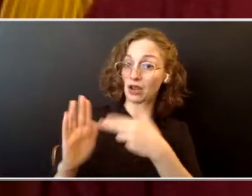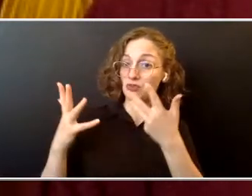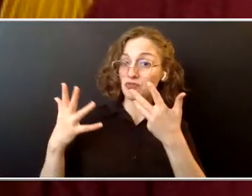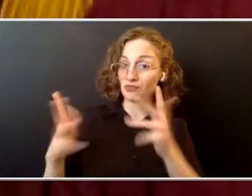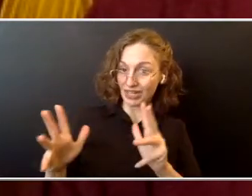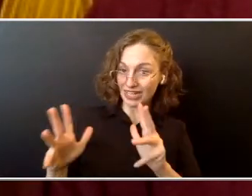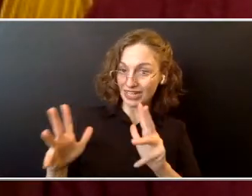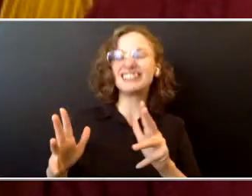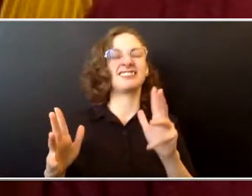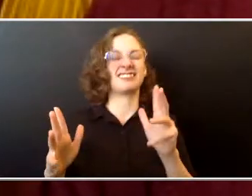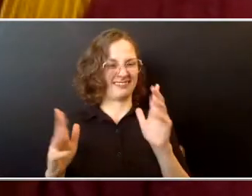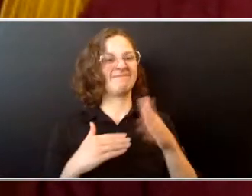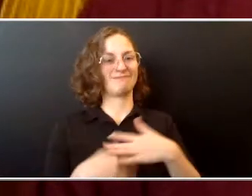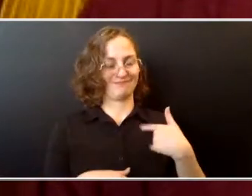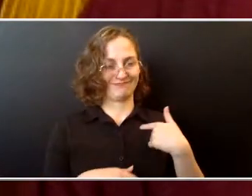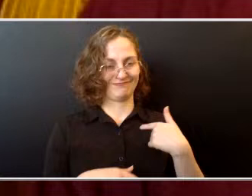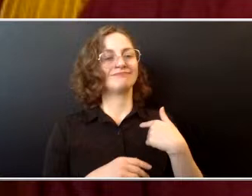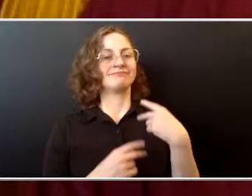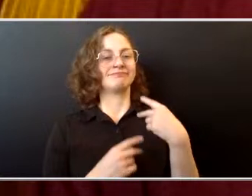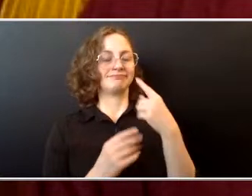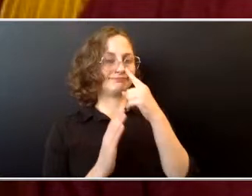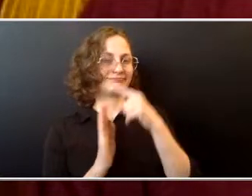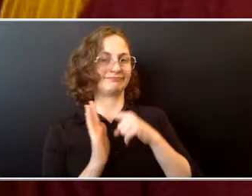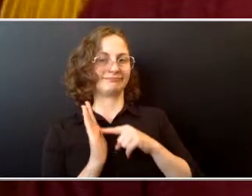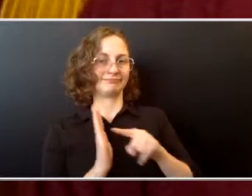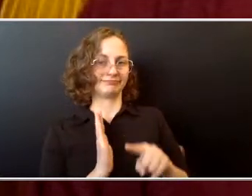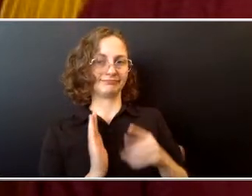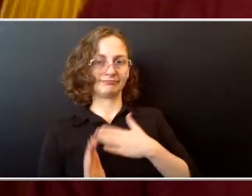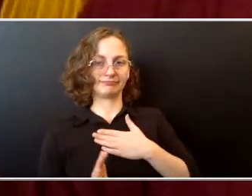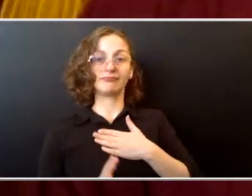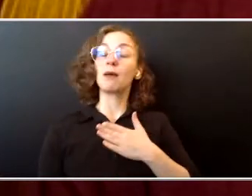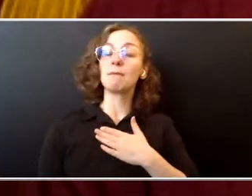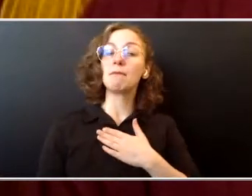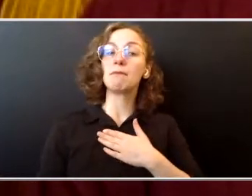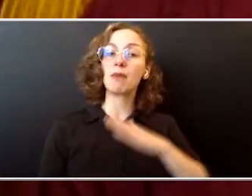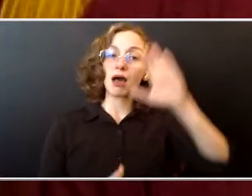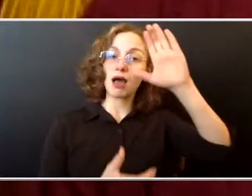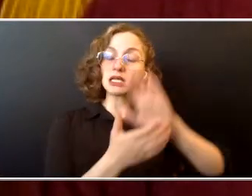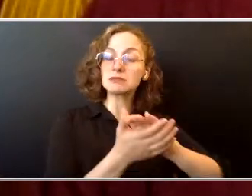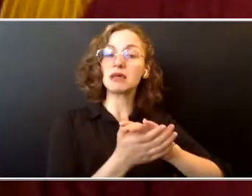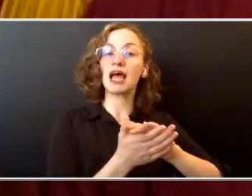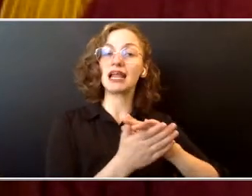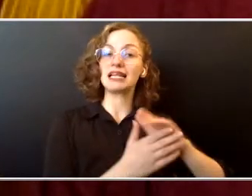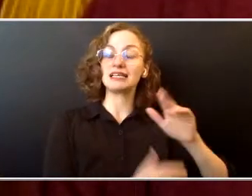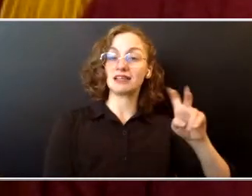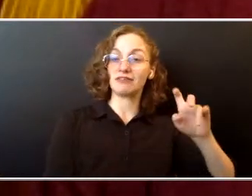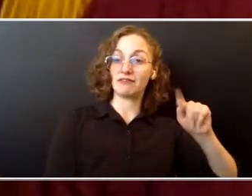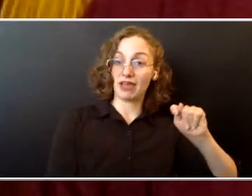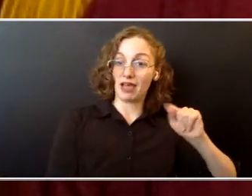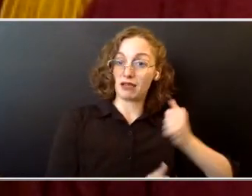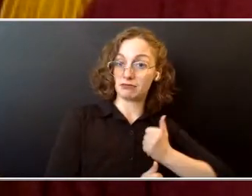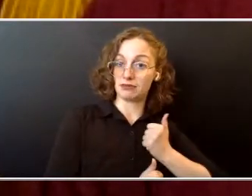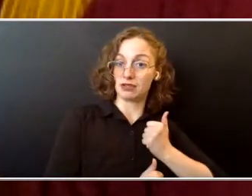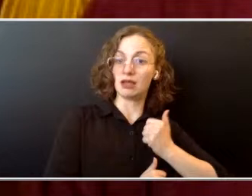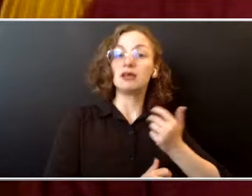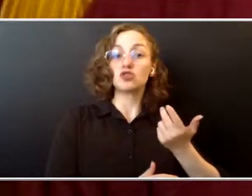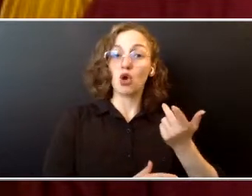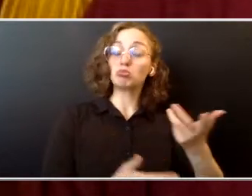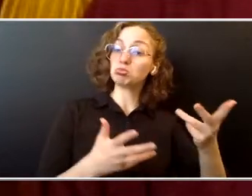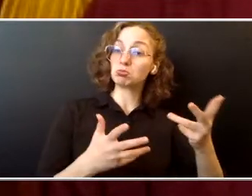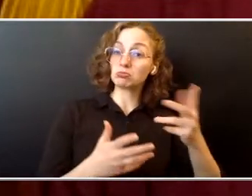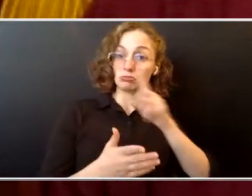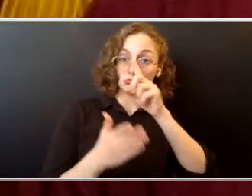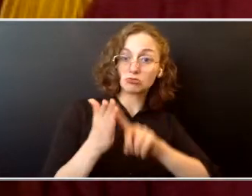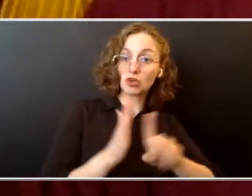have his cholesterol checked, but with it being in the low 200s, they told him to